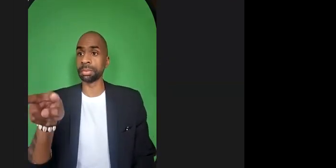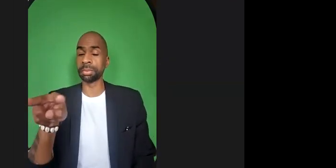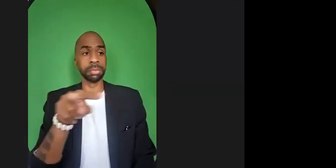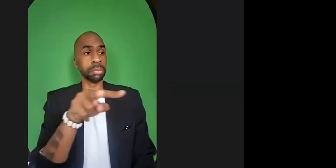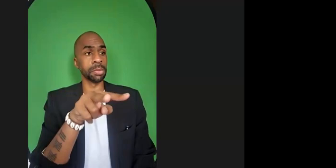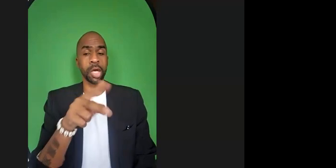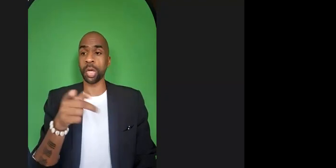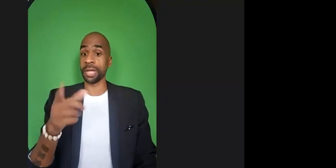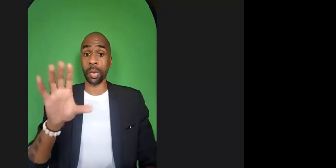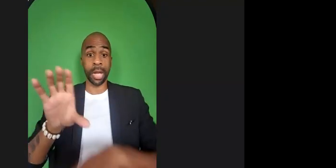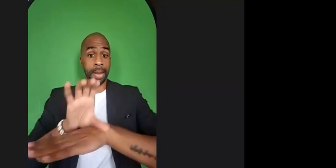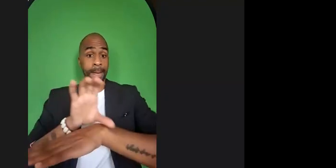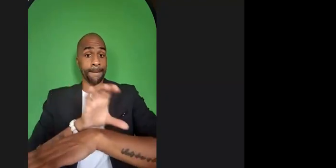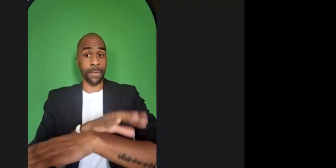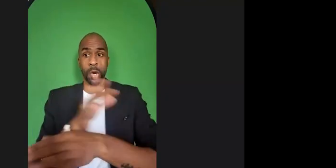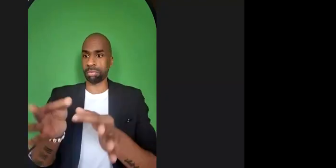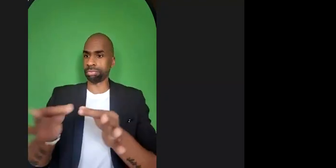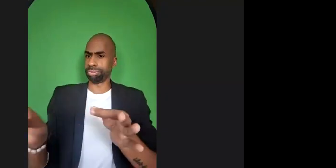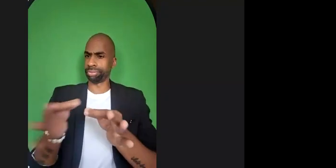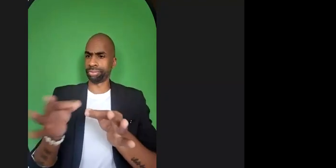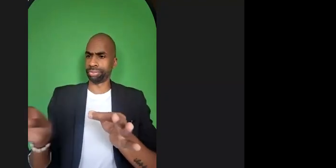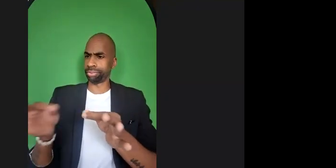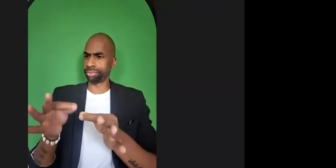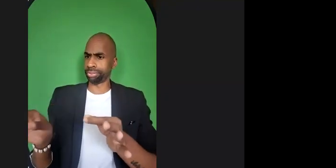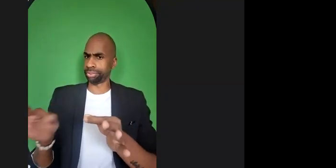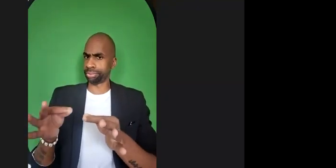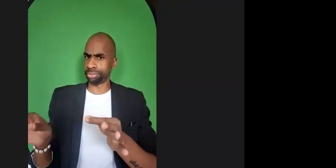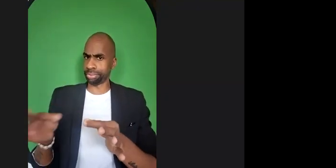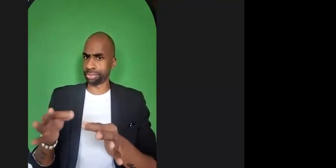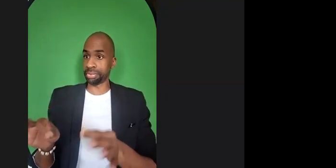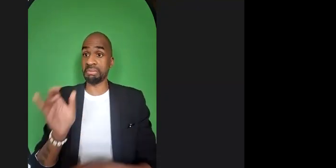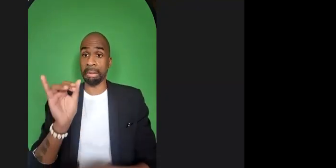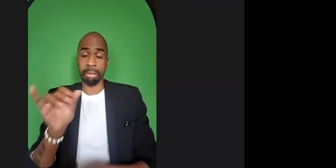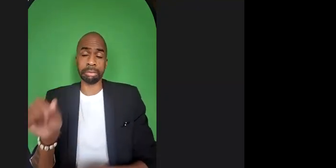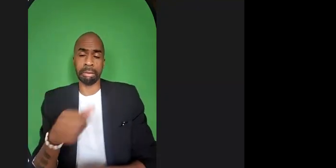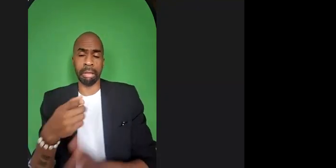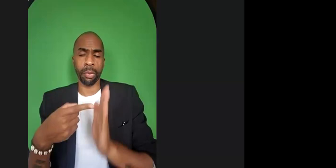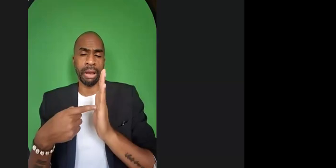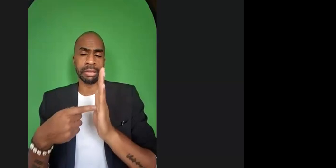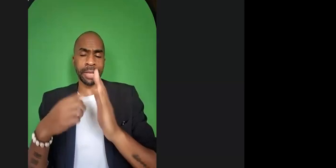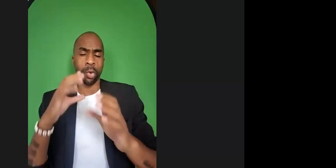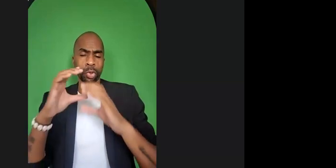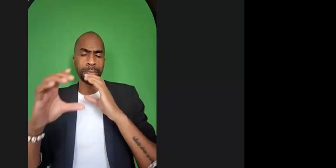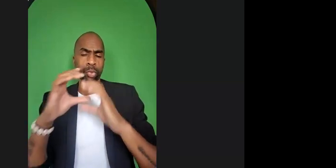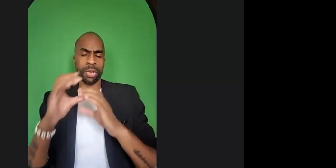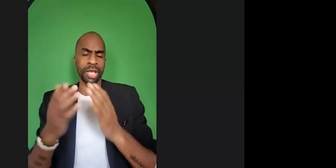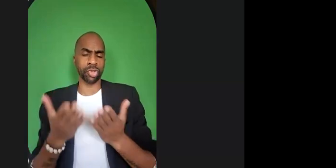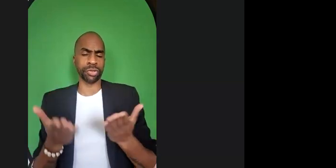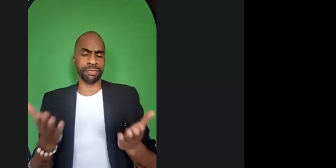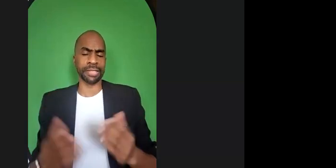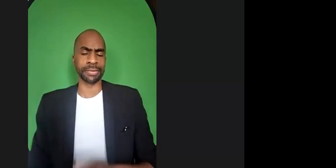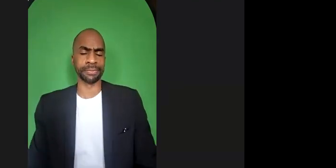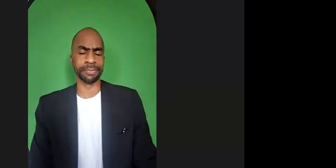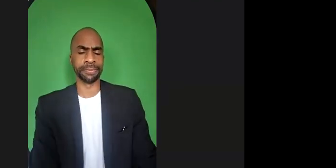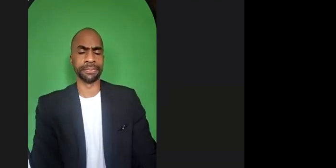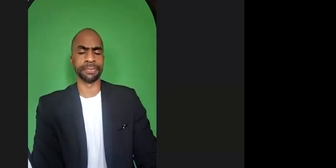speak them, those words for them. So that's an example of another communication device that people can